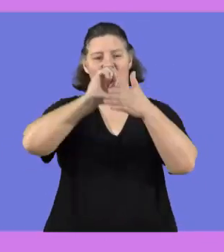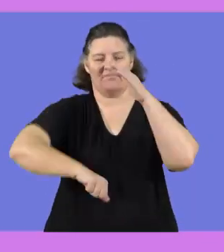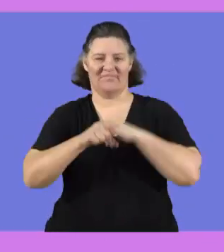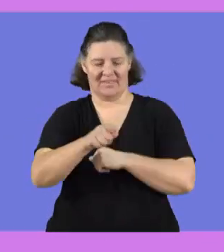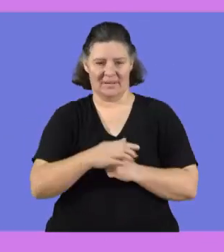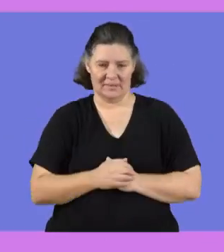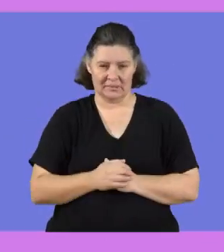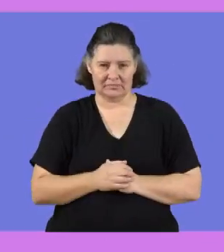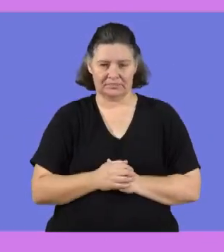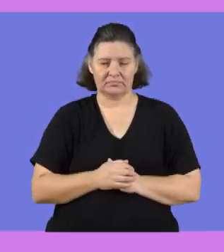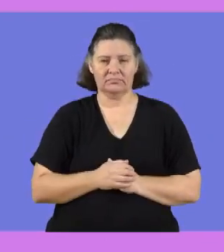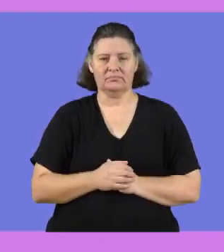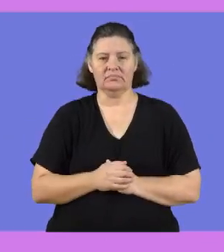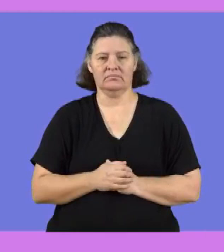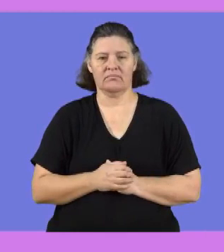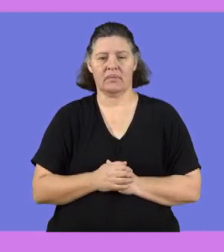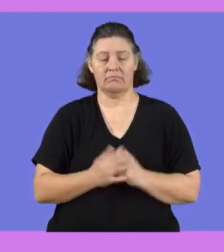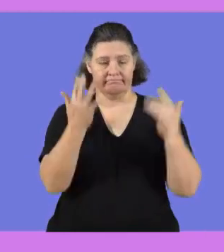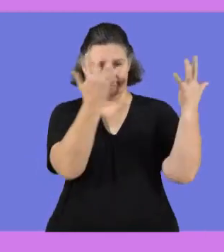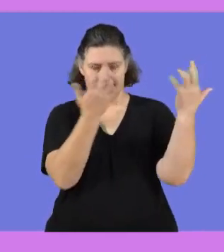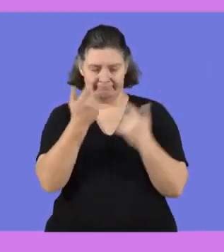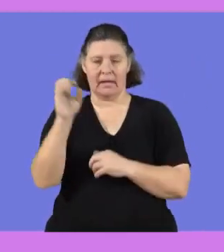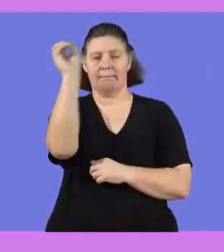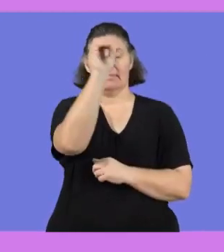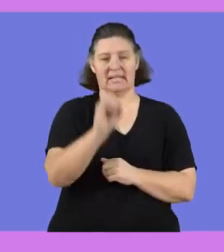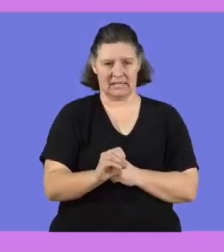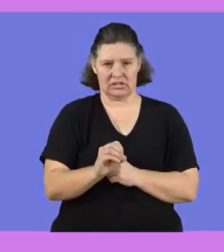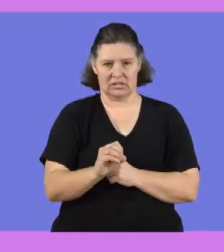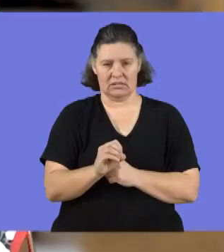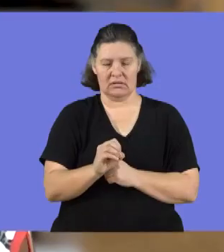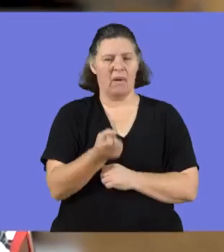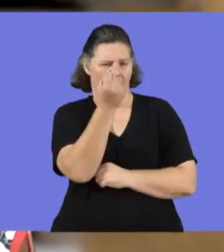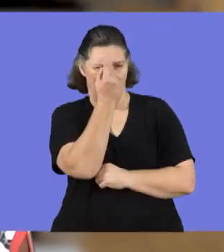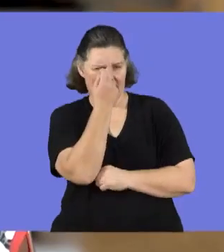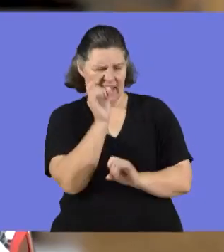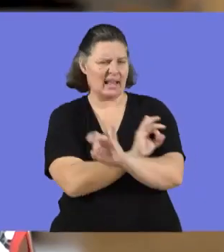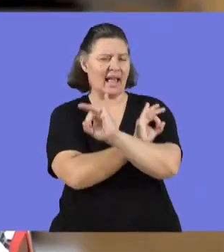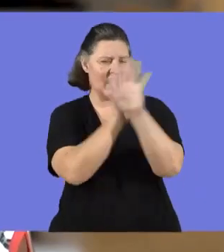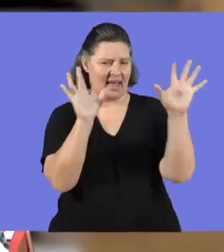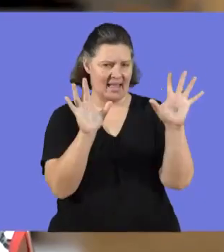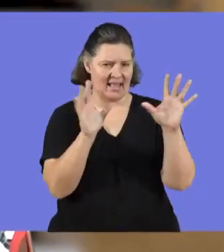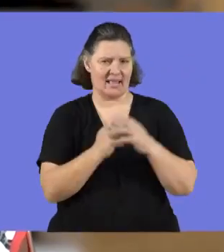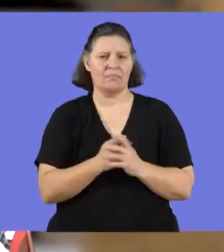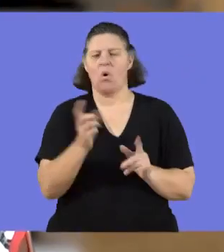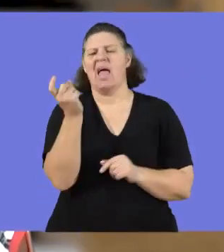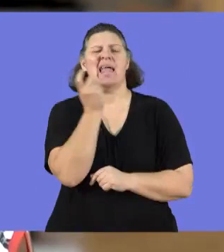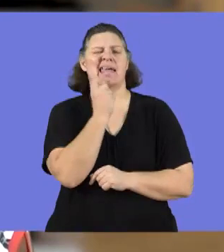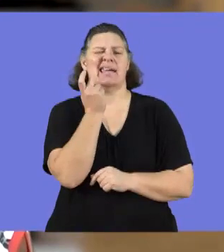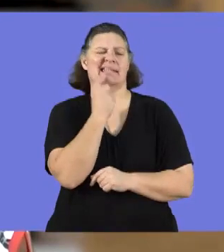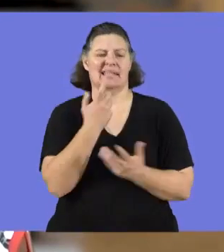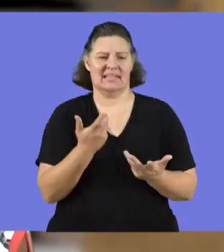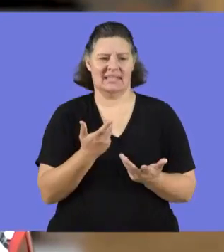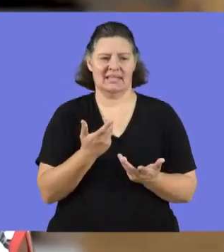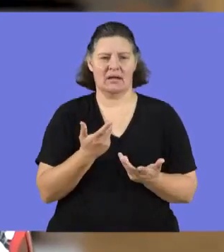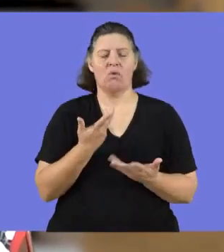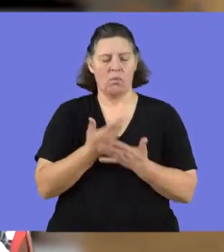28 rand. That is the discount that you will get. So I think now calculating the percentage is